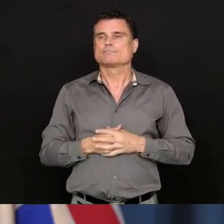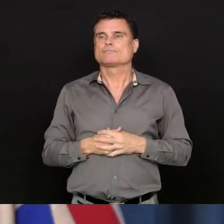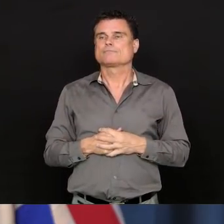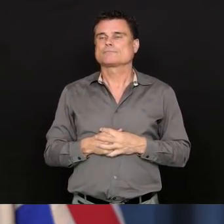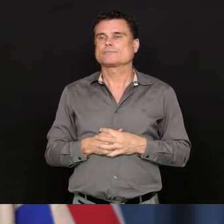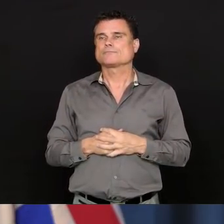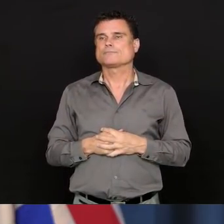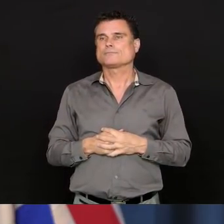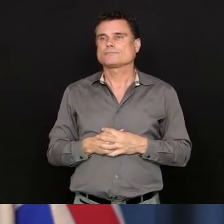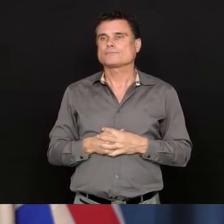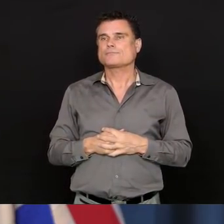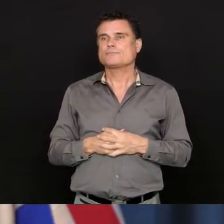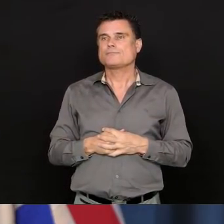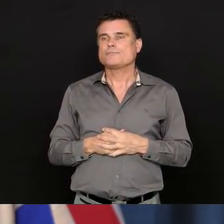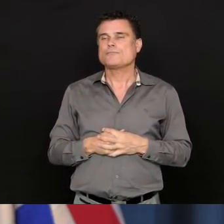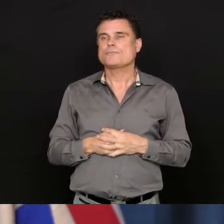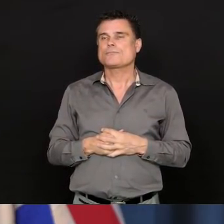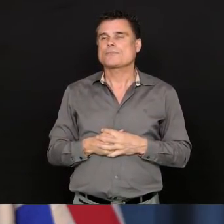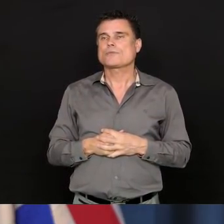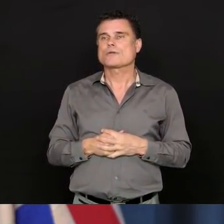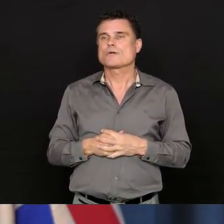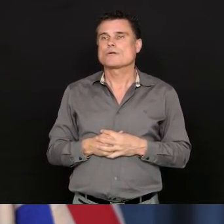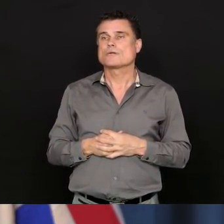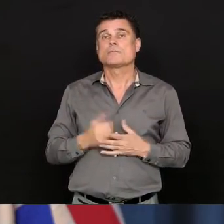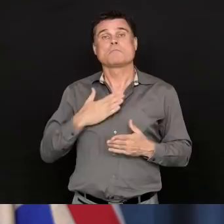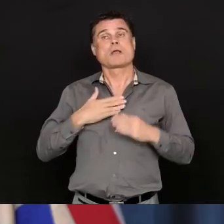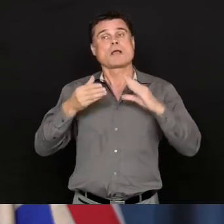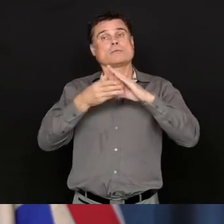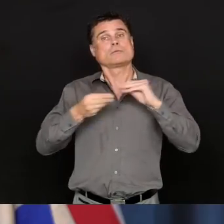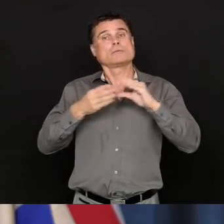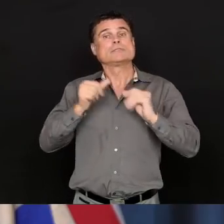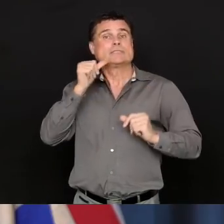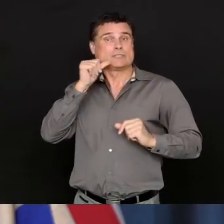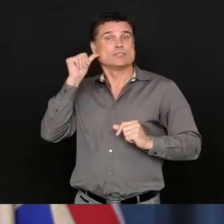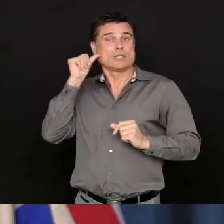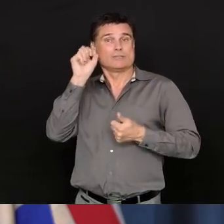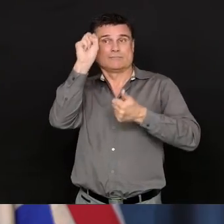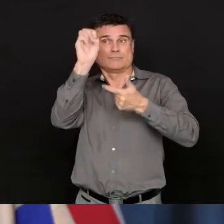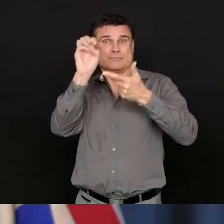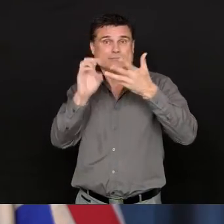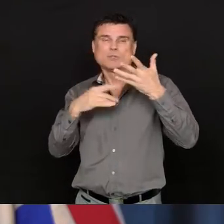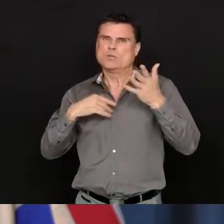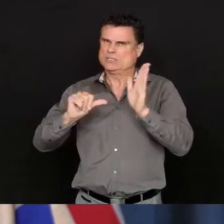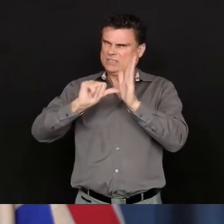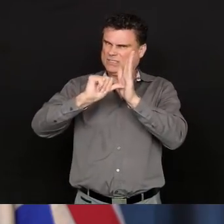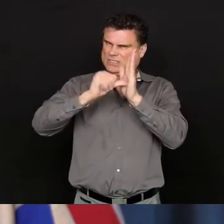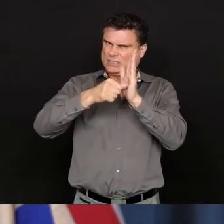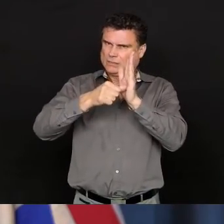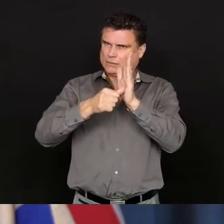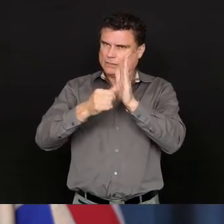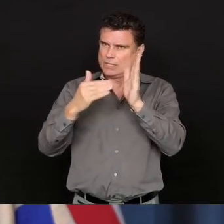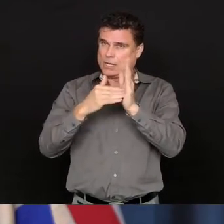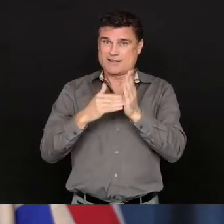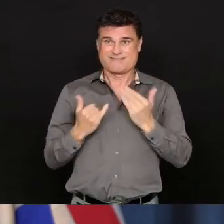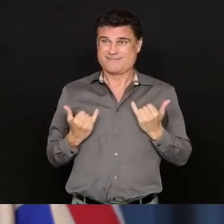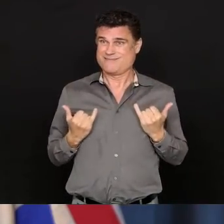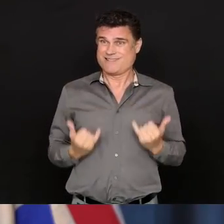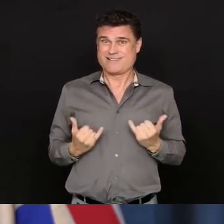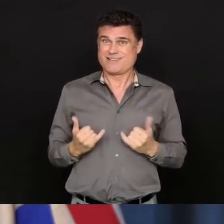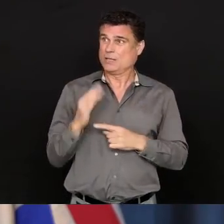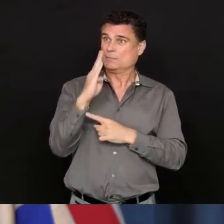about yesterday, that the risk remains very high for us right now in British Columbia. We are in the thick